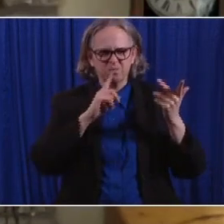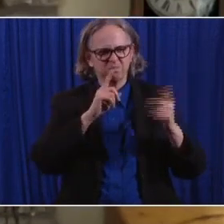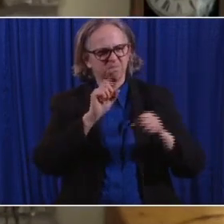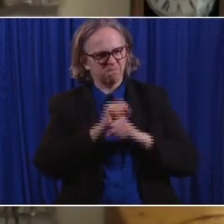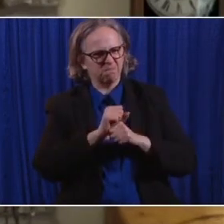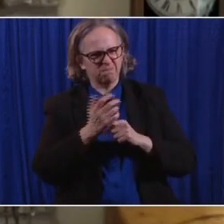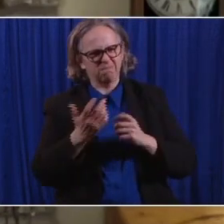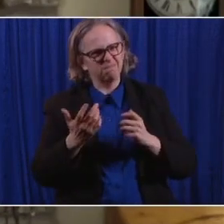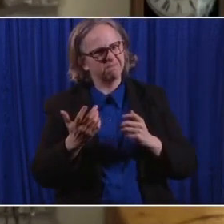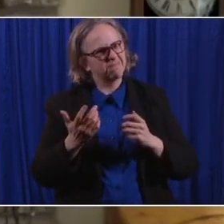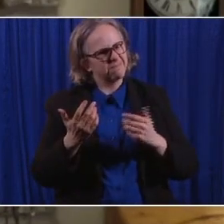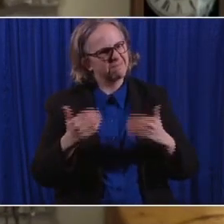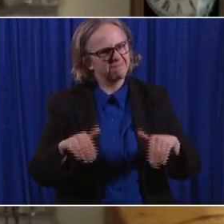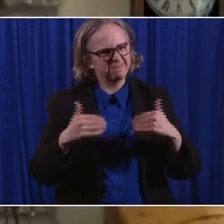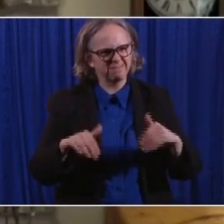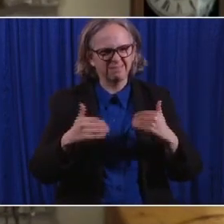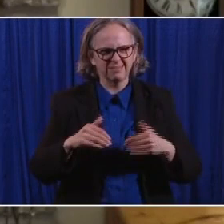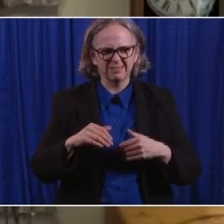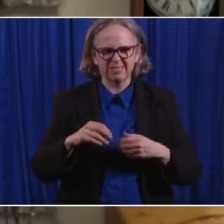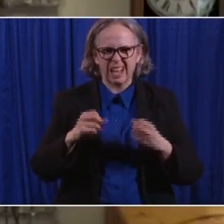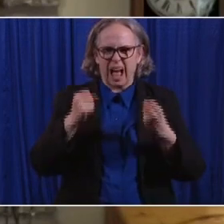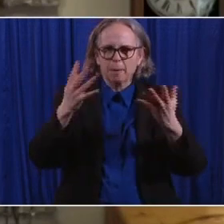the last 2 weeks per